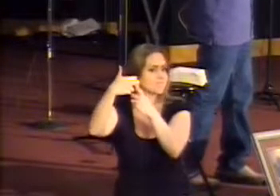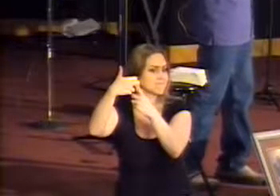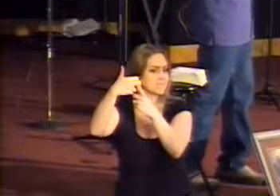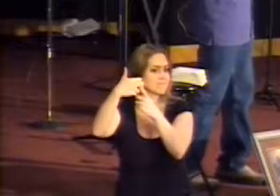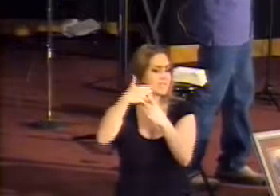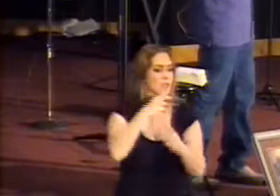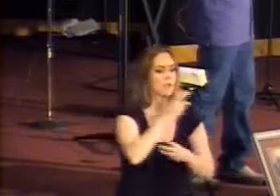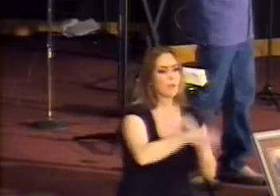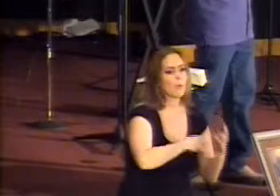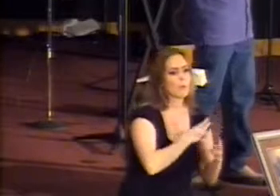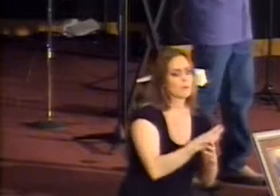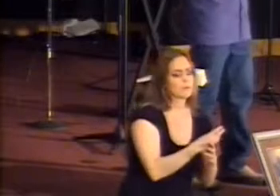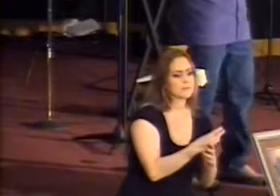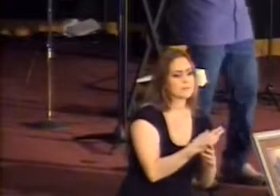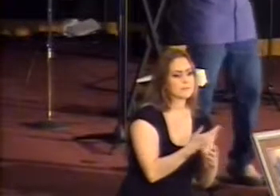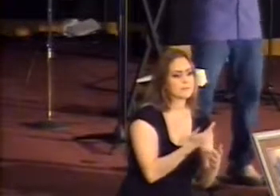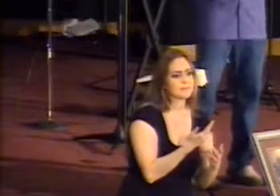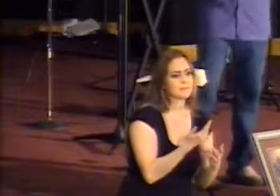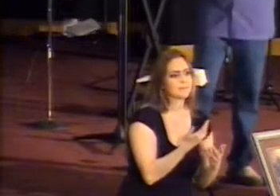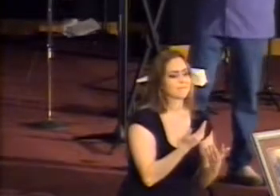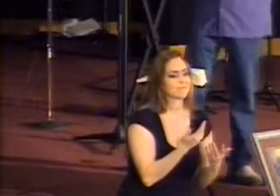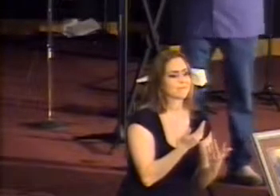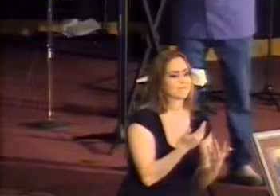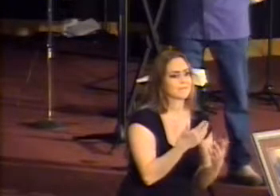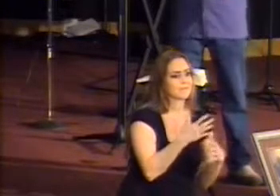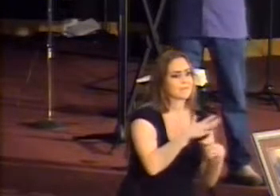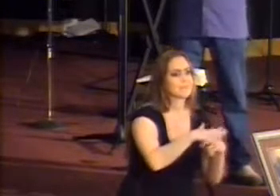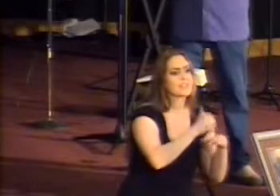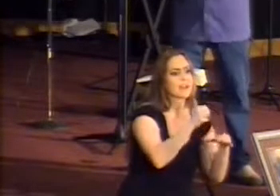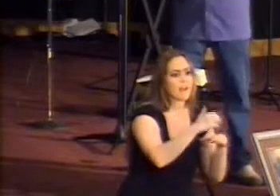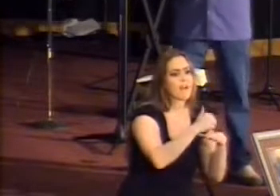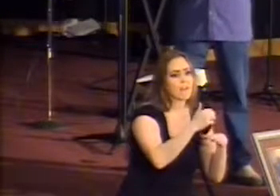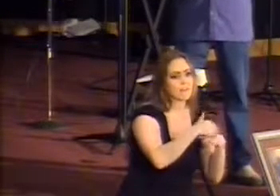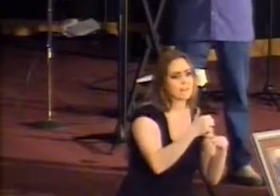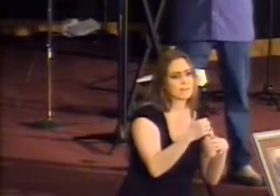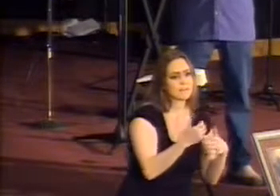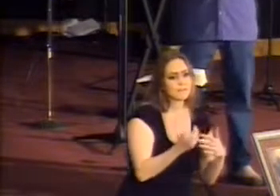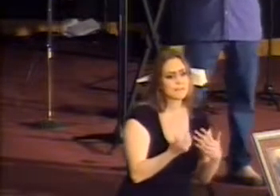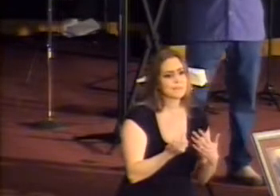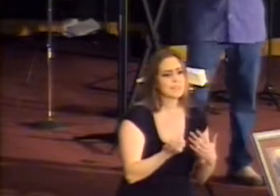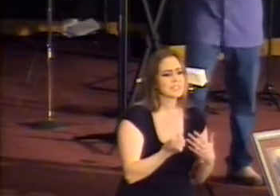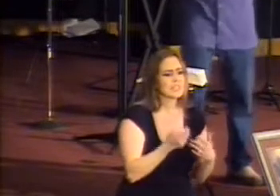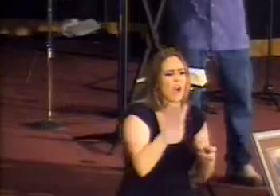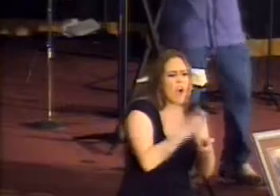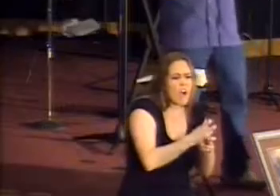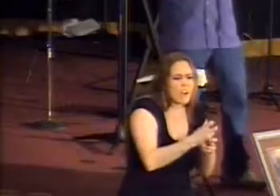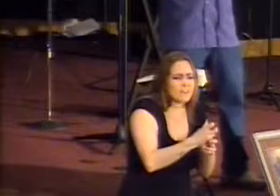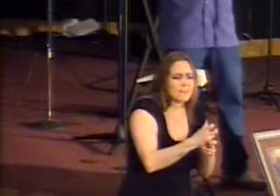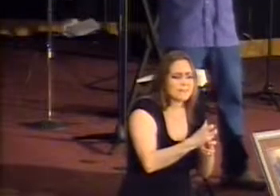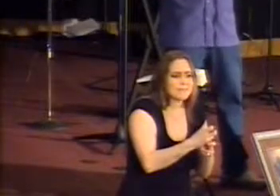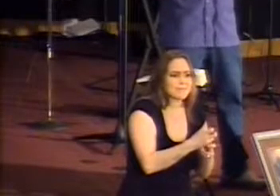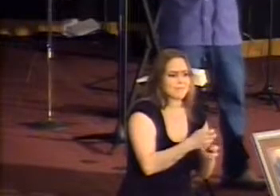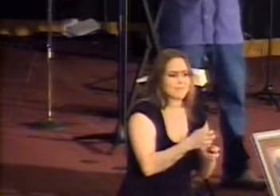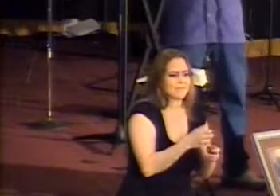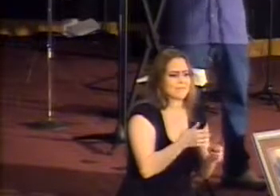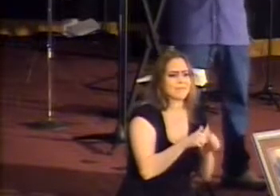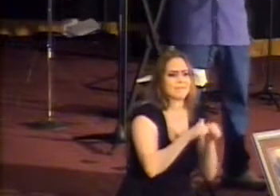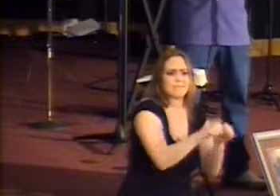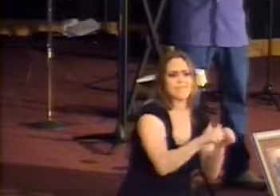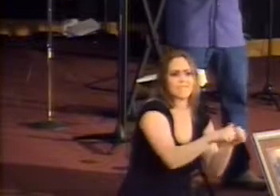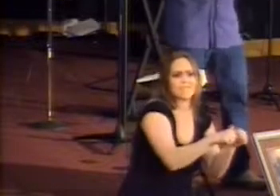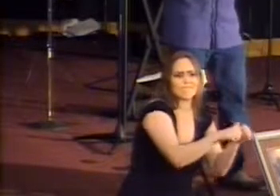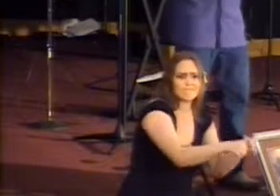knocking all the time, isn't it? In so many ways. Matter of fact, it's hard to keep up. And but we're not. We don't have to keep up with the world, but yet it